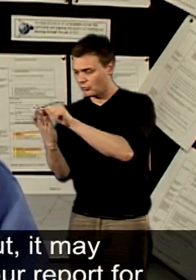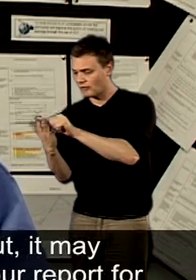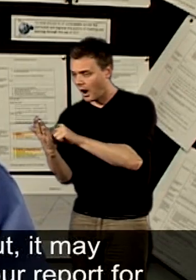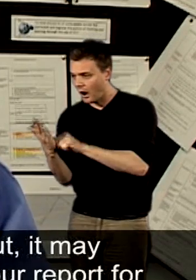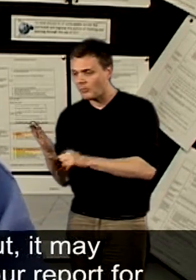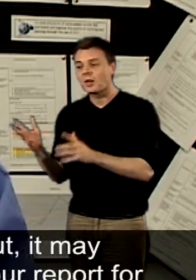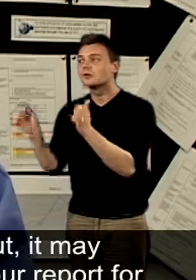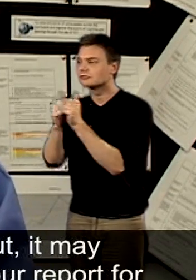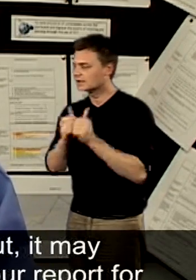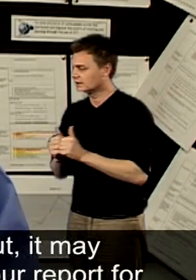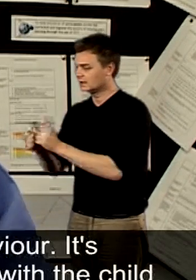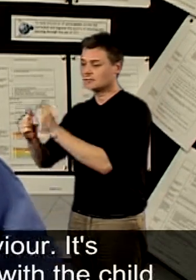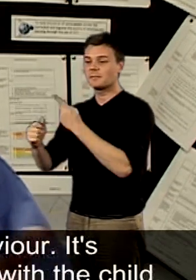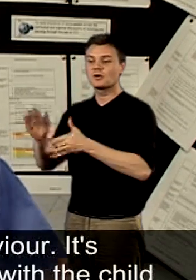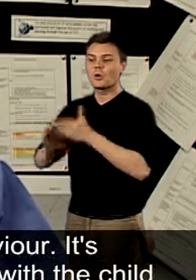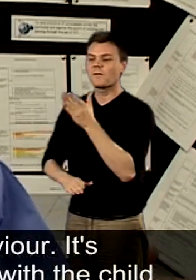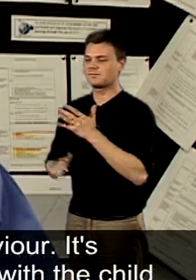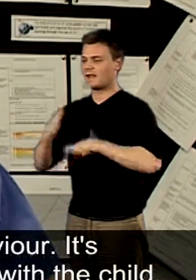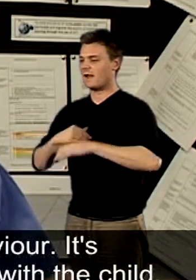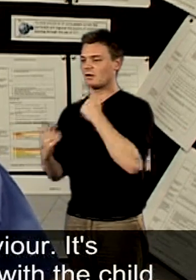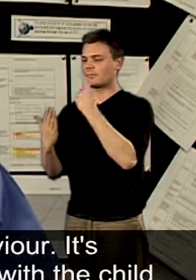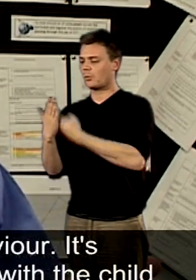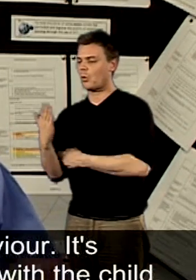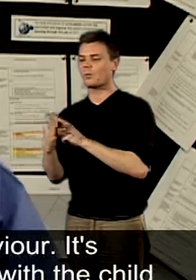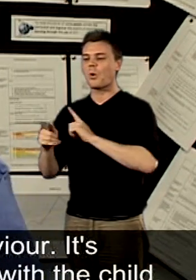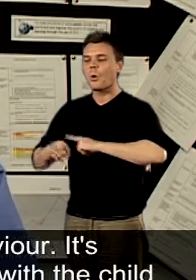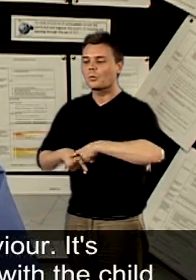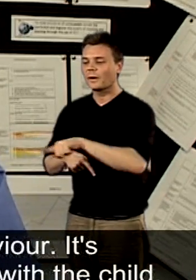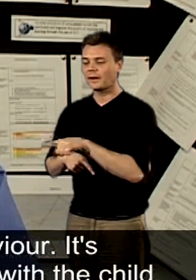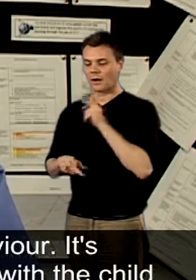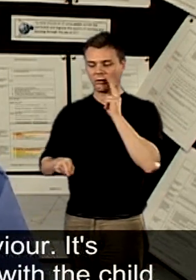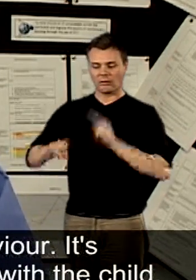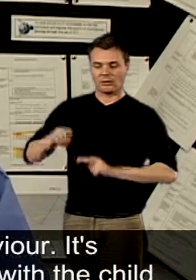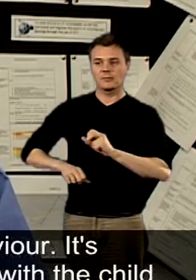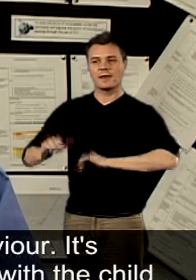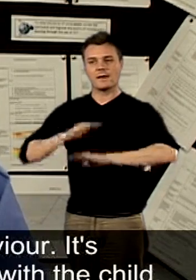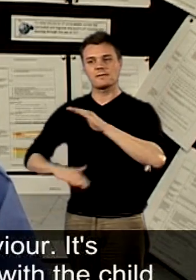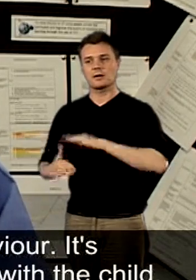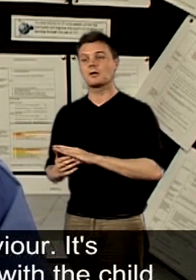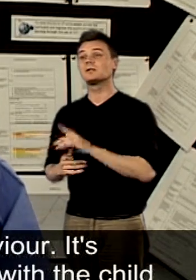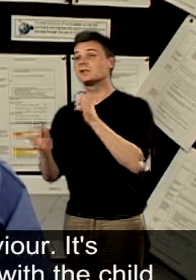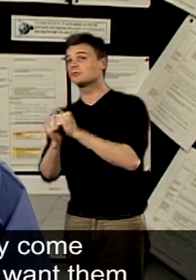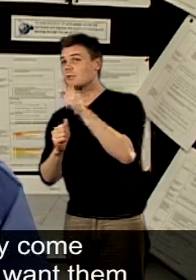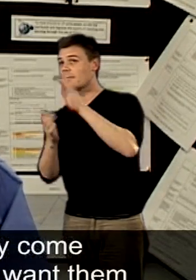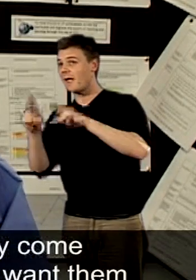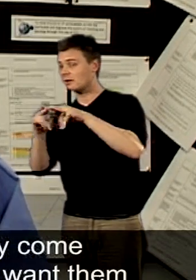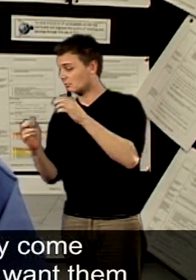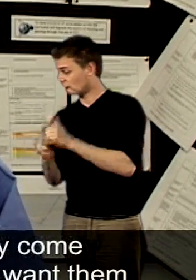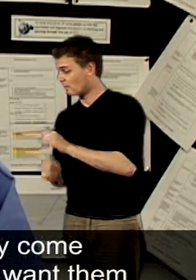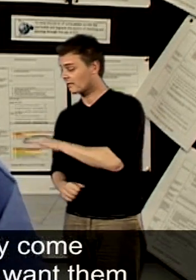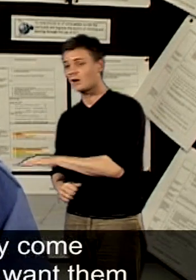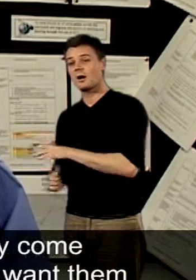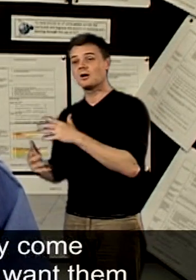may be that the child goes on a behaviour report for a week or so to monitor their behaviour. It's agreed with the parent, it's agreed with the child,